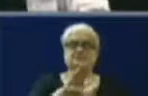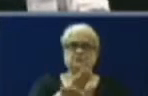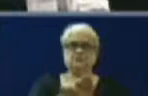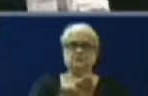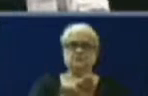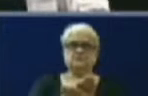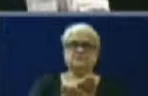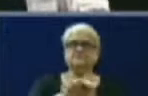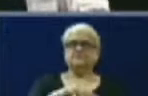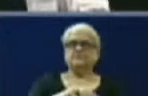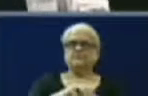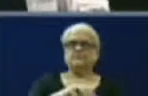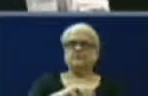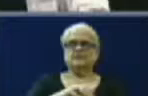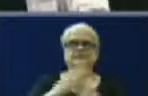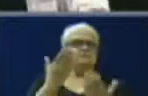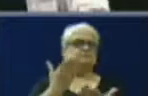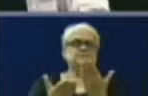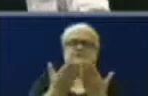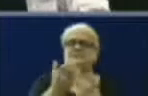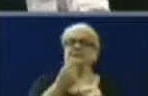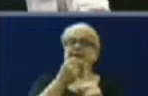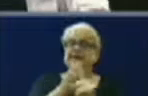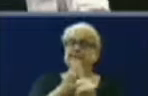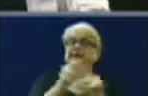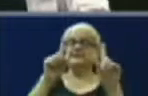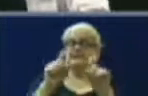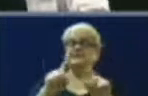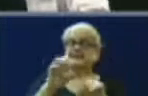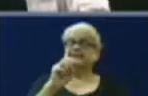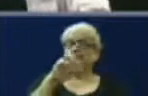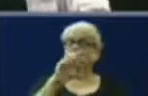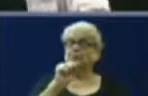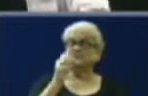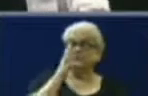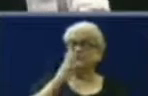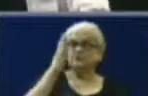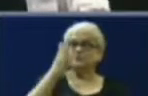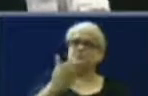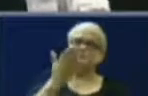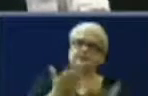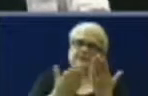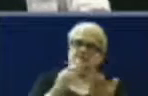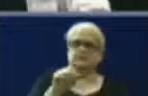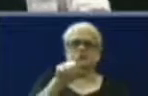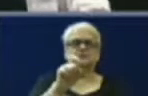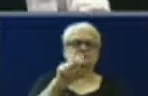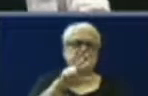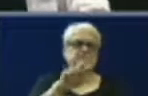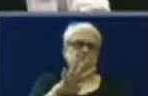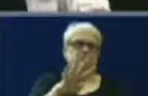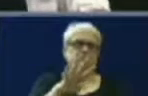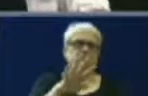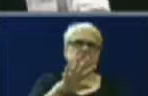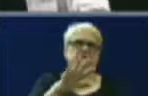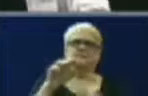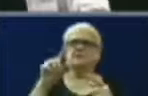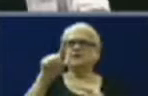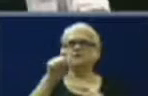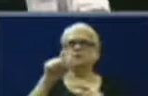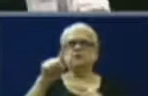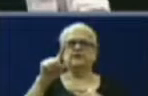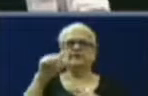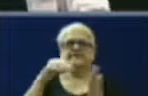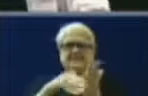for those out there, you know, this may have an impact on our test scores coming in, but, you know, obviously 134 out of over